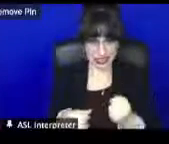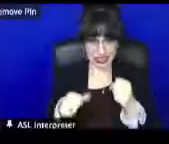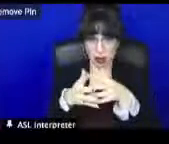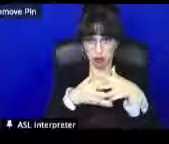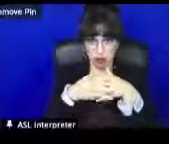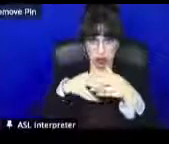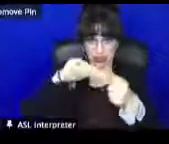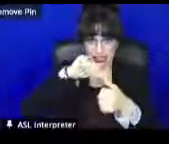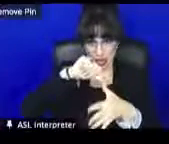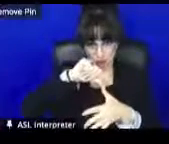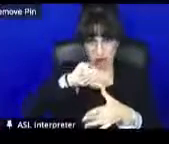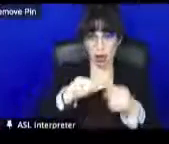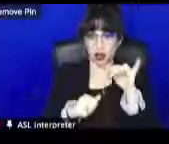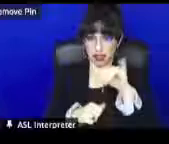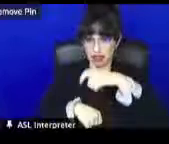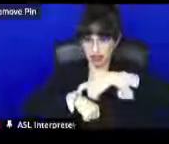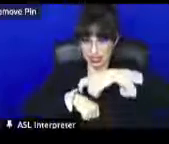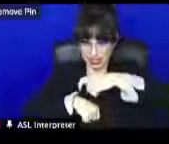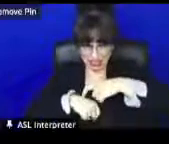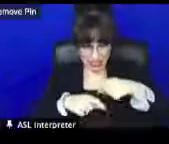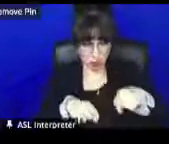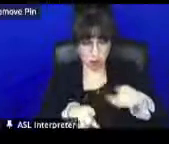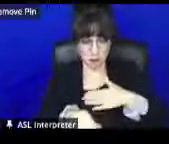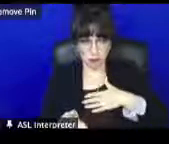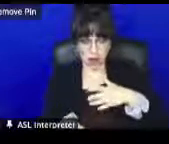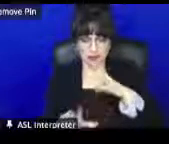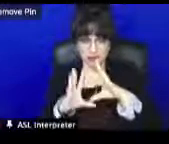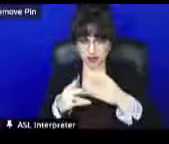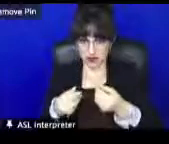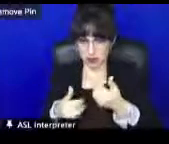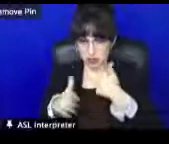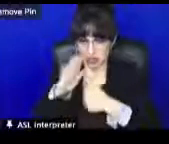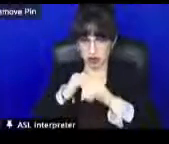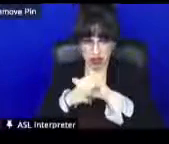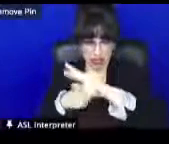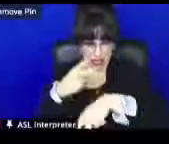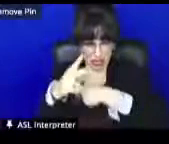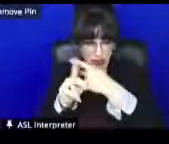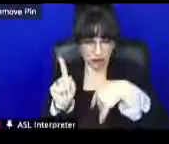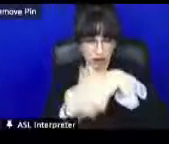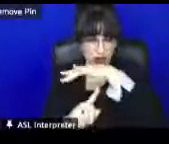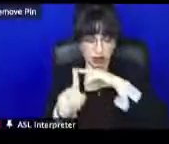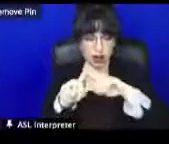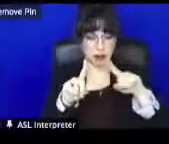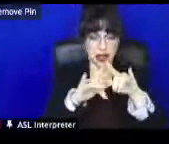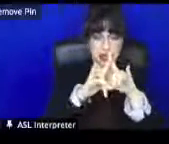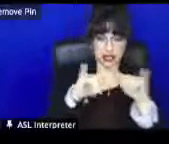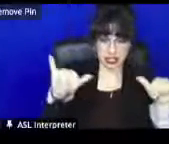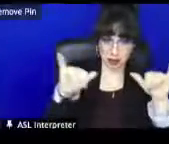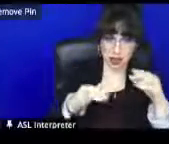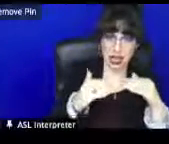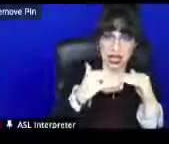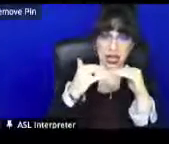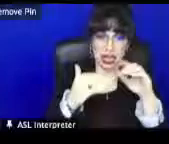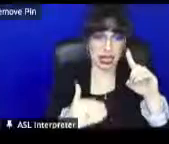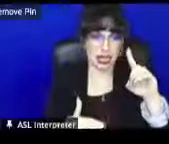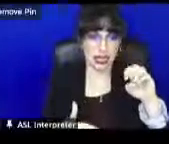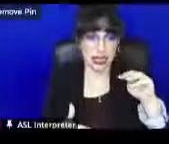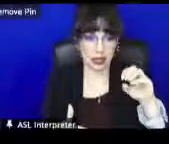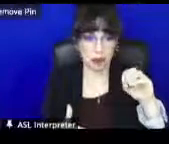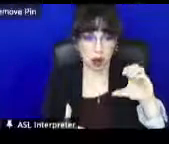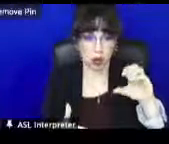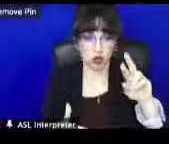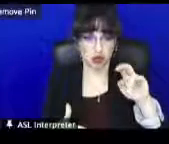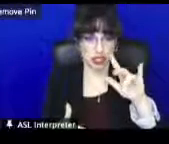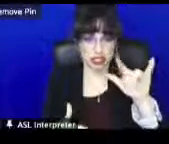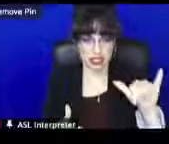in those situations, as well as our democracy, is one of the reasons I'm very passionate about civic engagement and